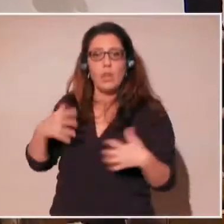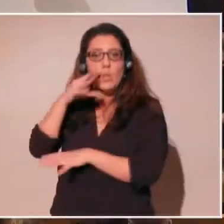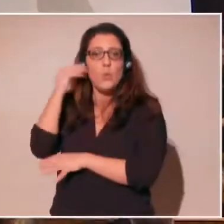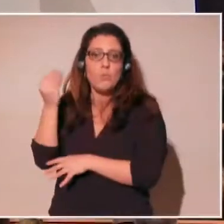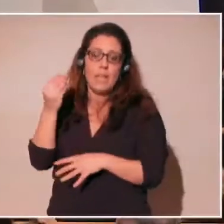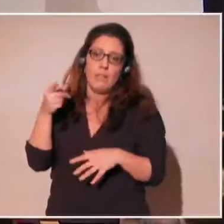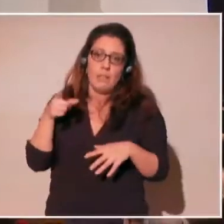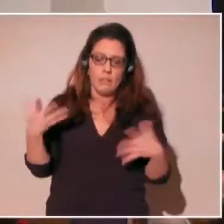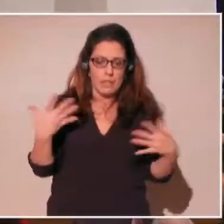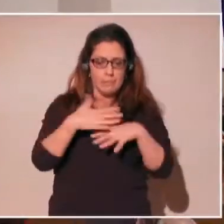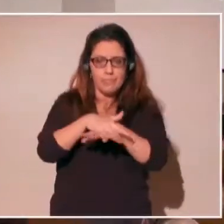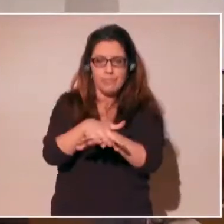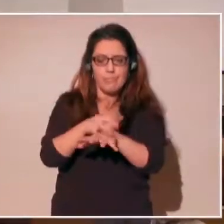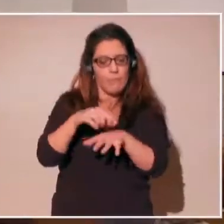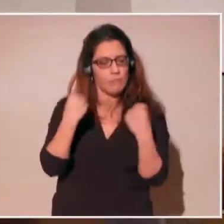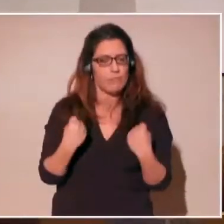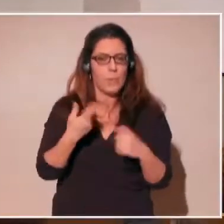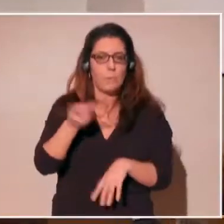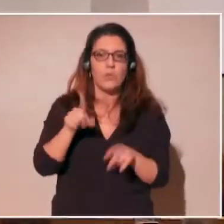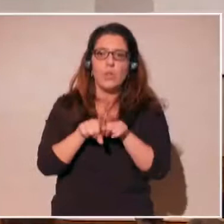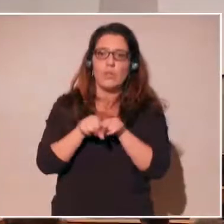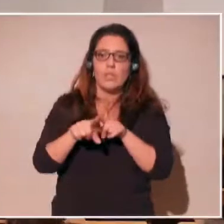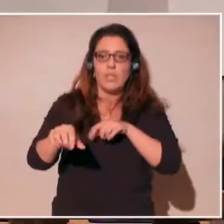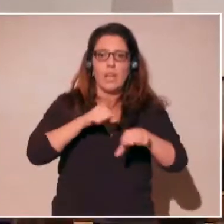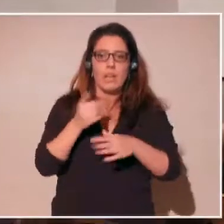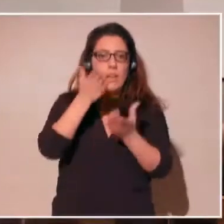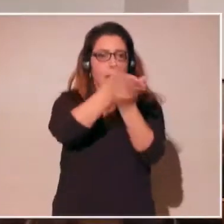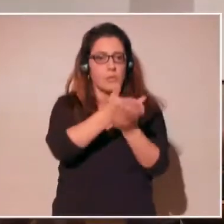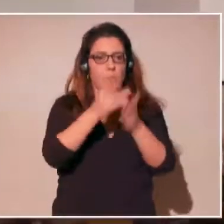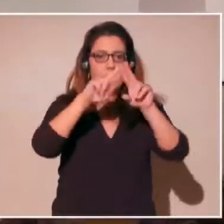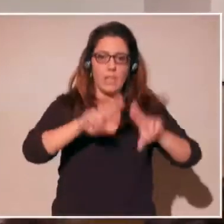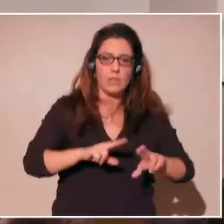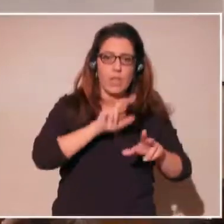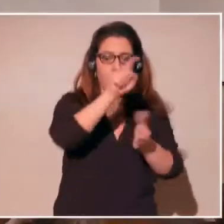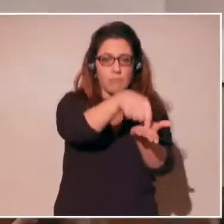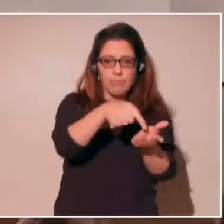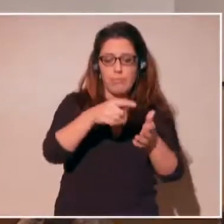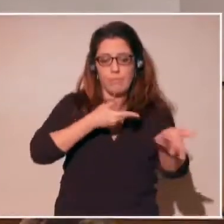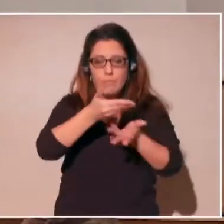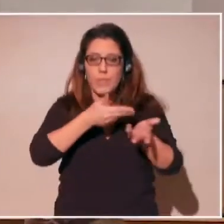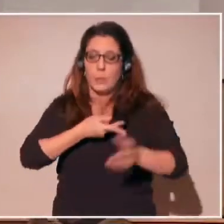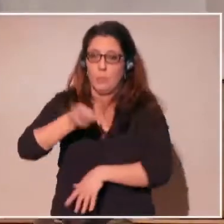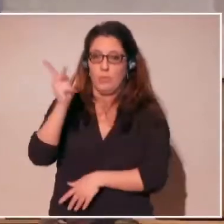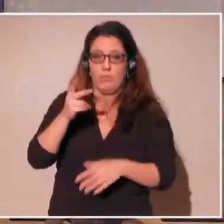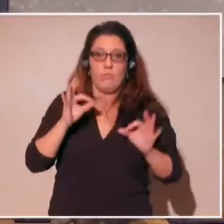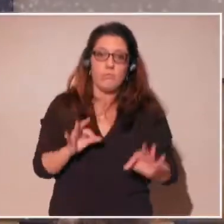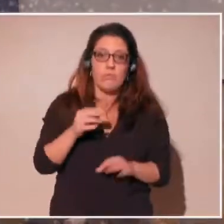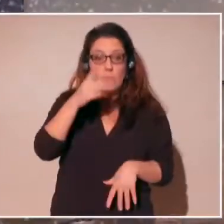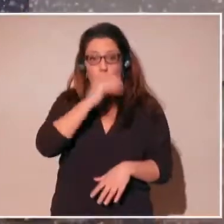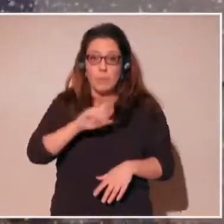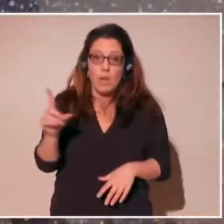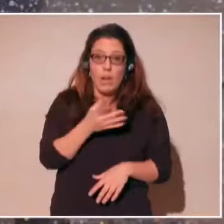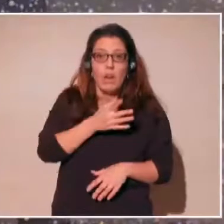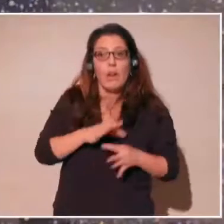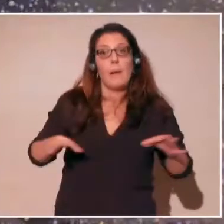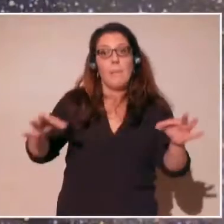hard sciences and human sciences. We have to reinforce this dialogue as well as international actions. And let's not forget that our